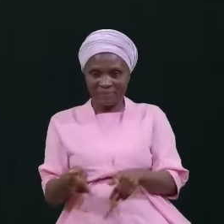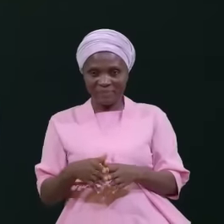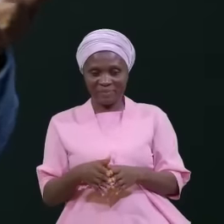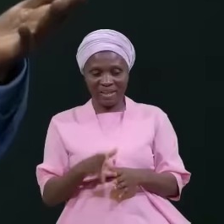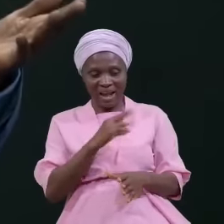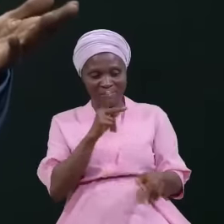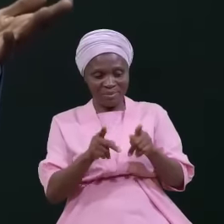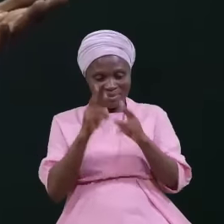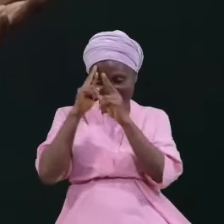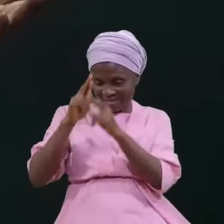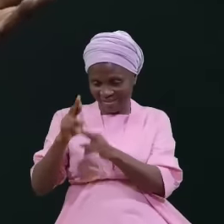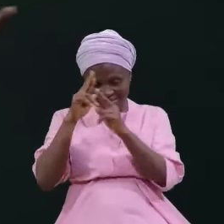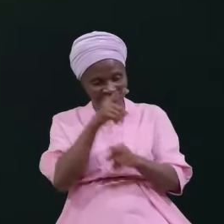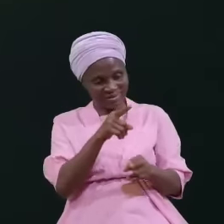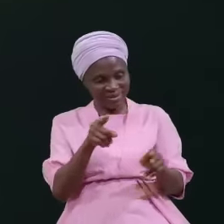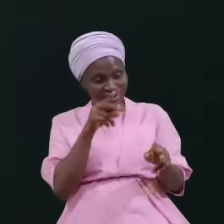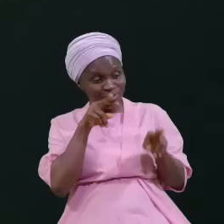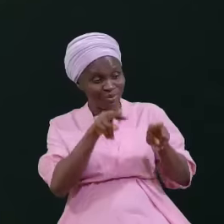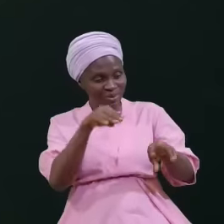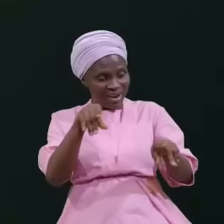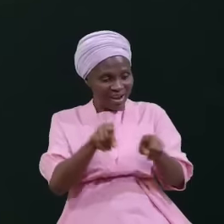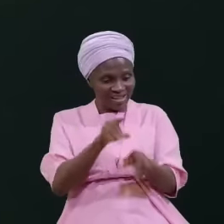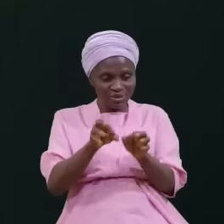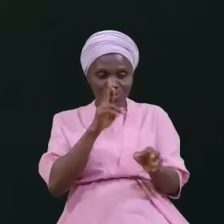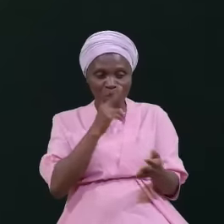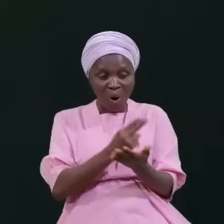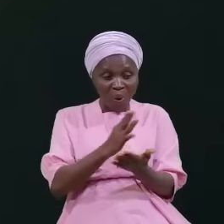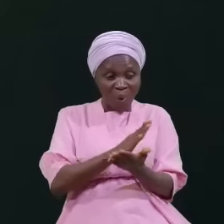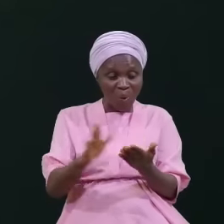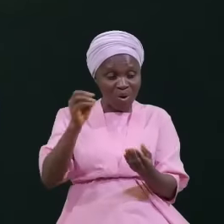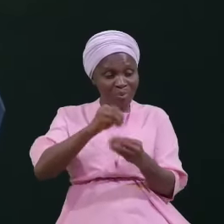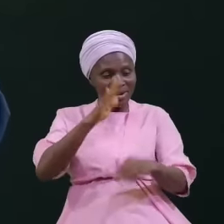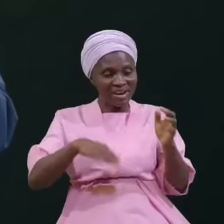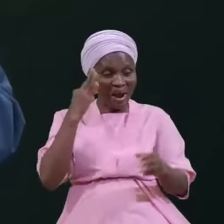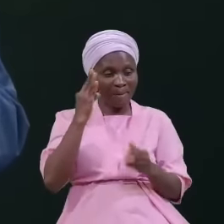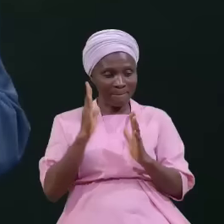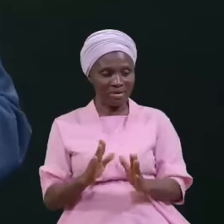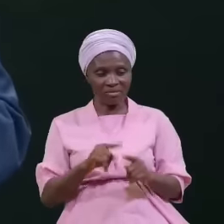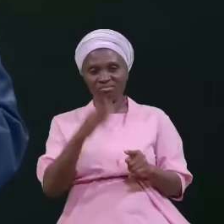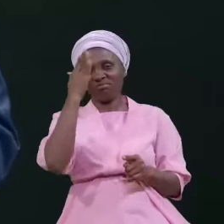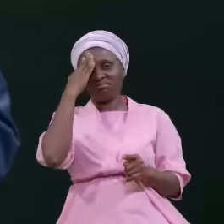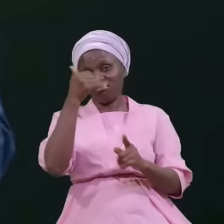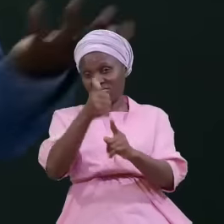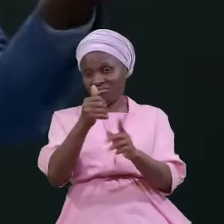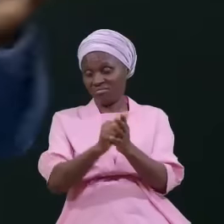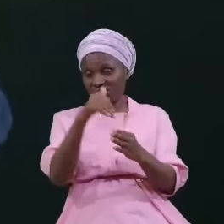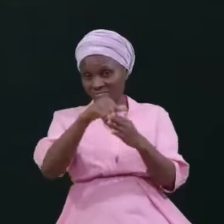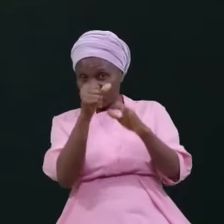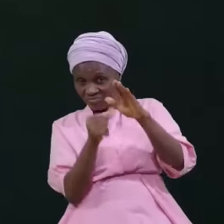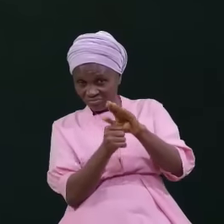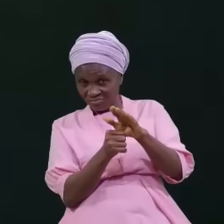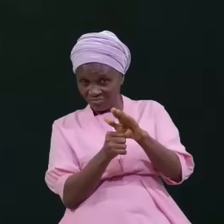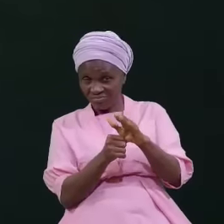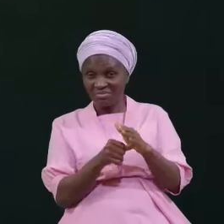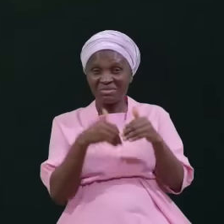even holier than the pastor. But you know that in the secret, those shameful things are there. But now